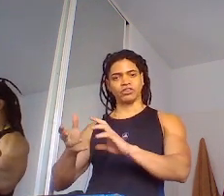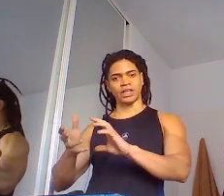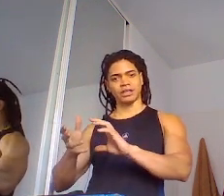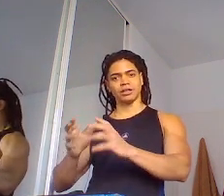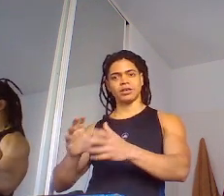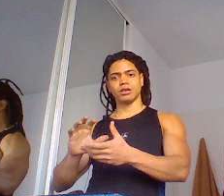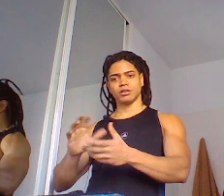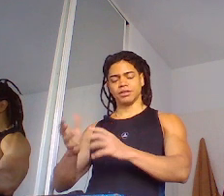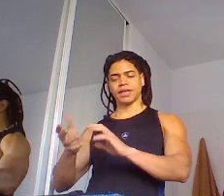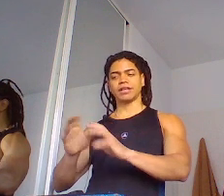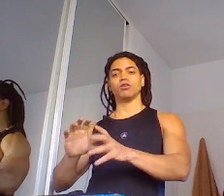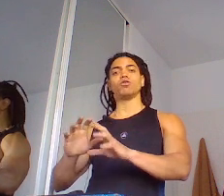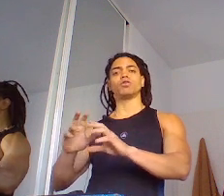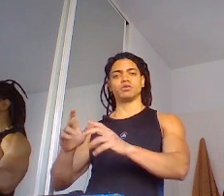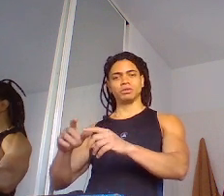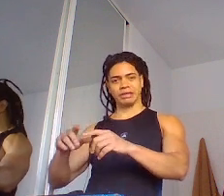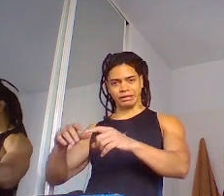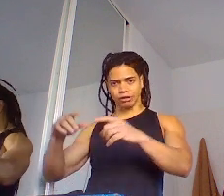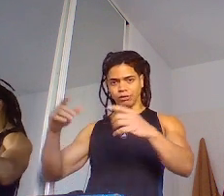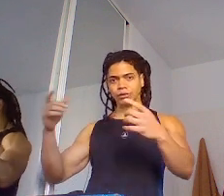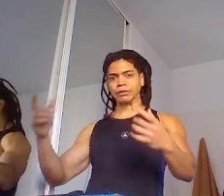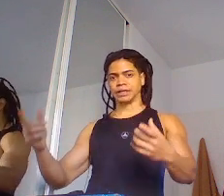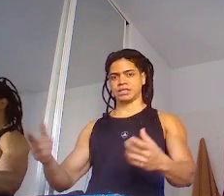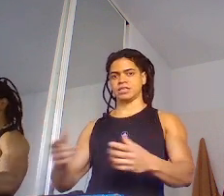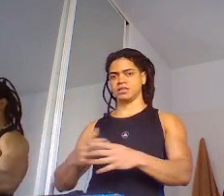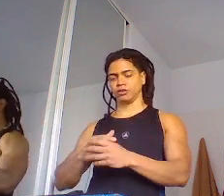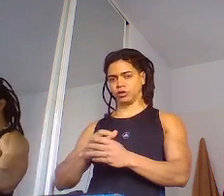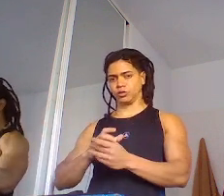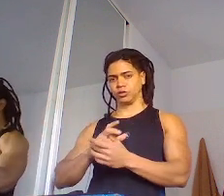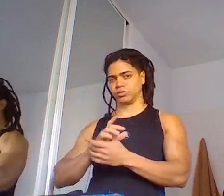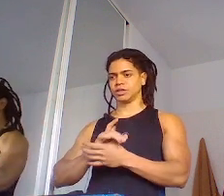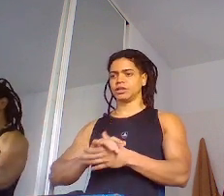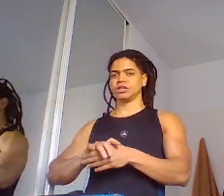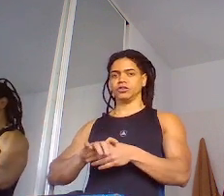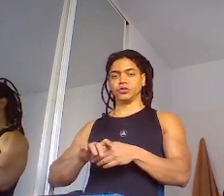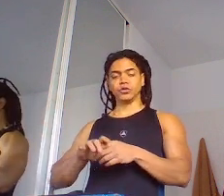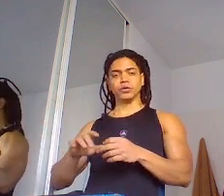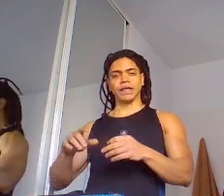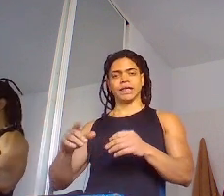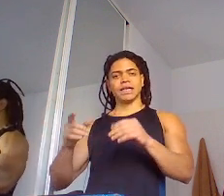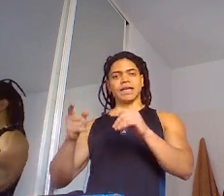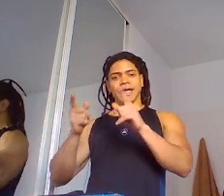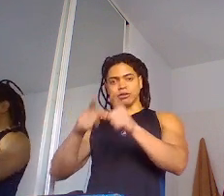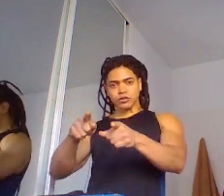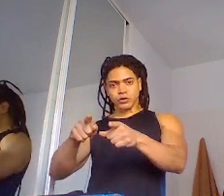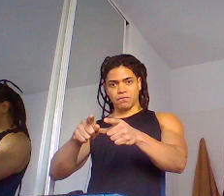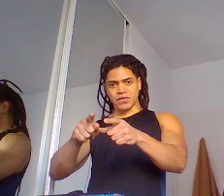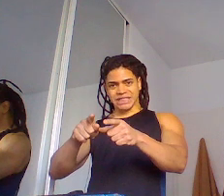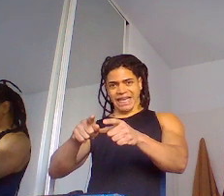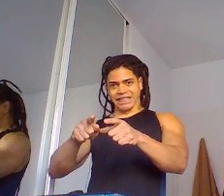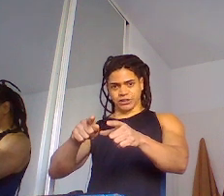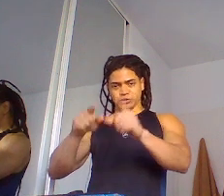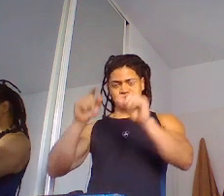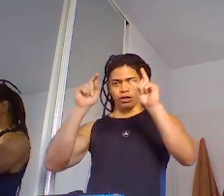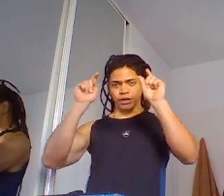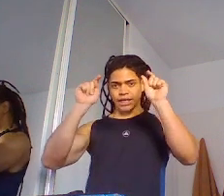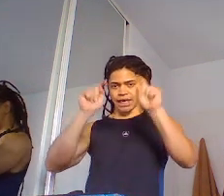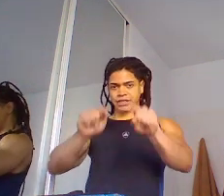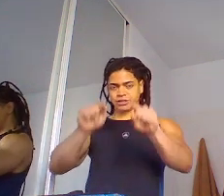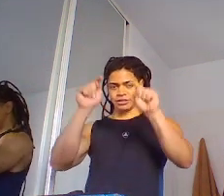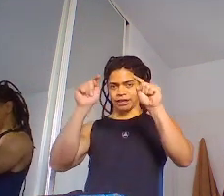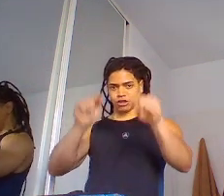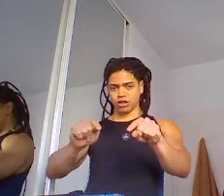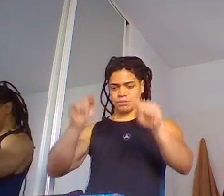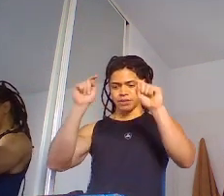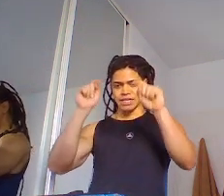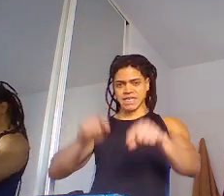to sell that, or it will take longer than a year to do that. And also the fixed assets, which are